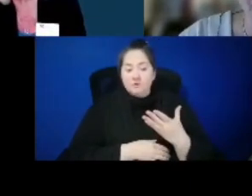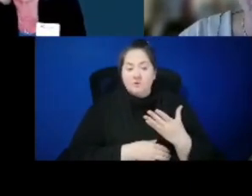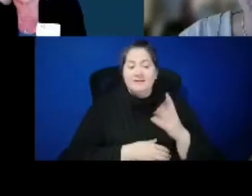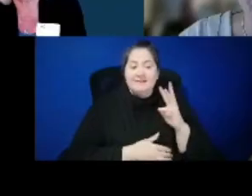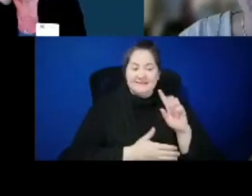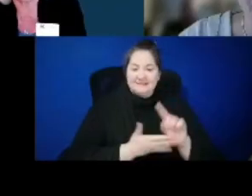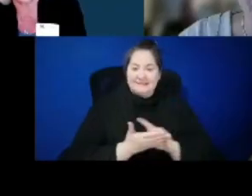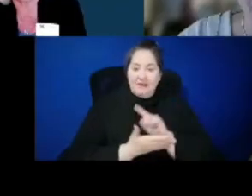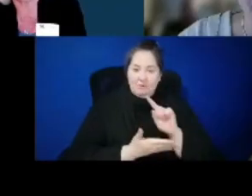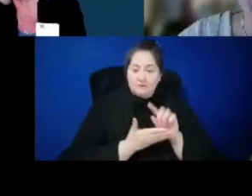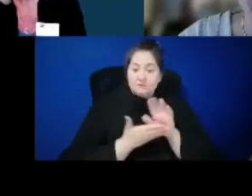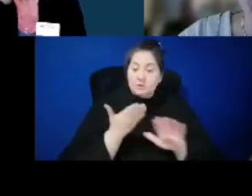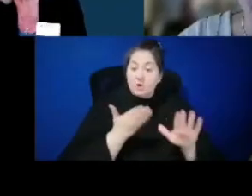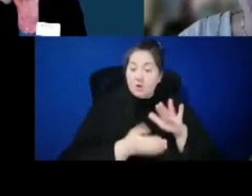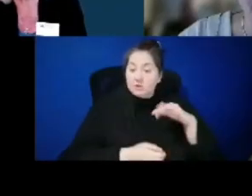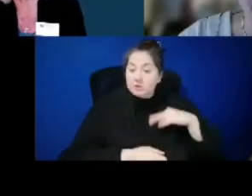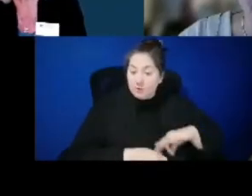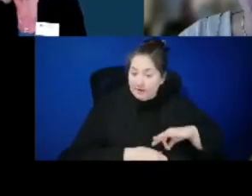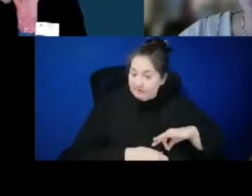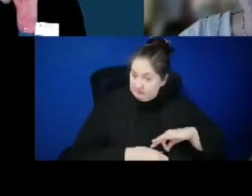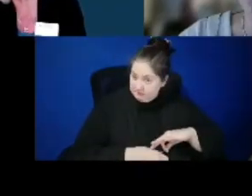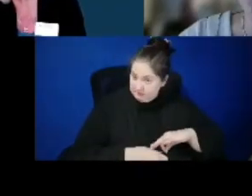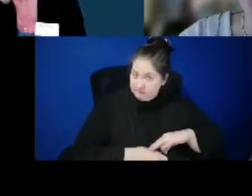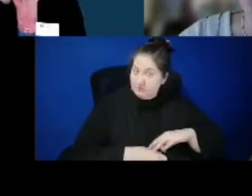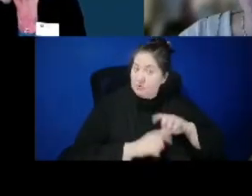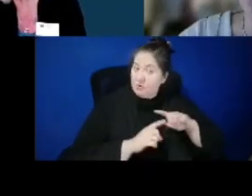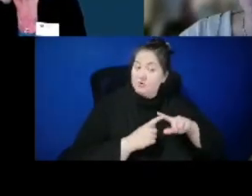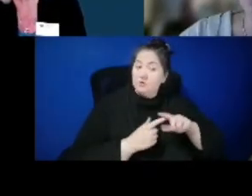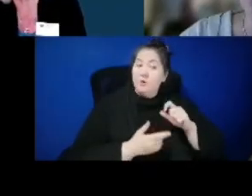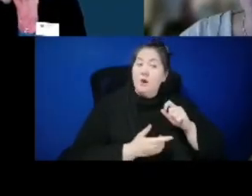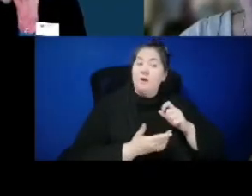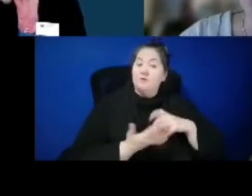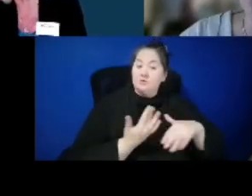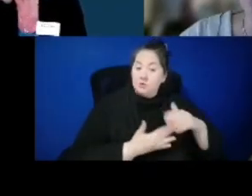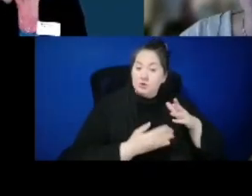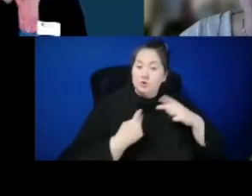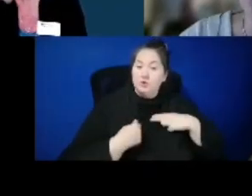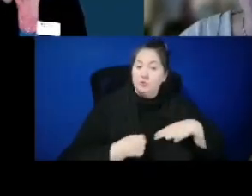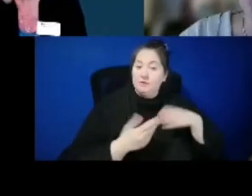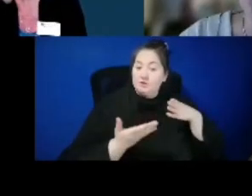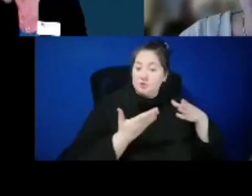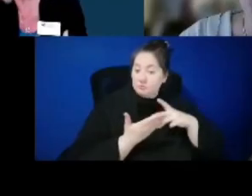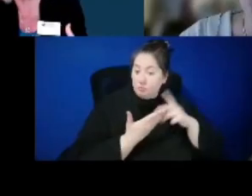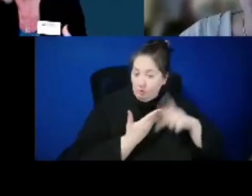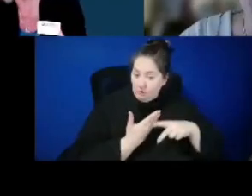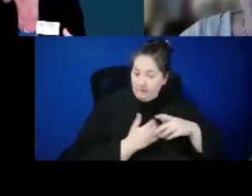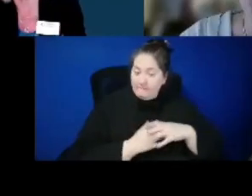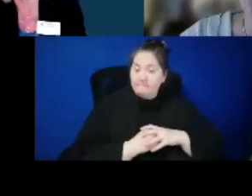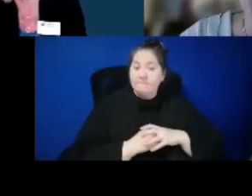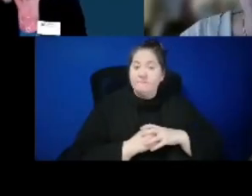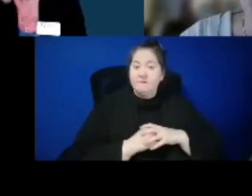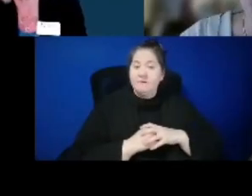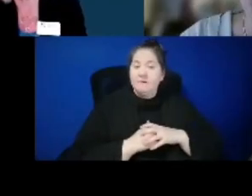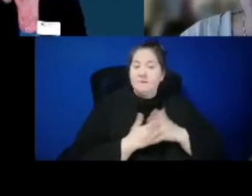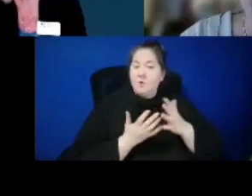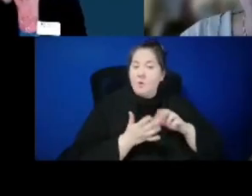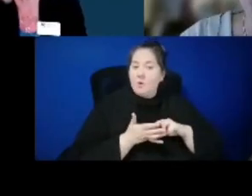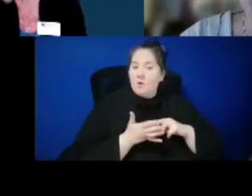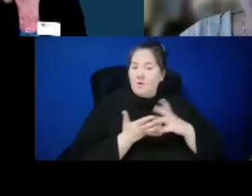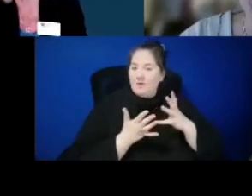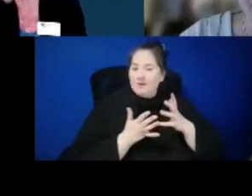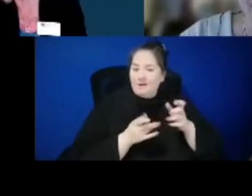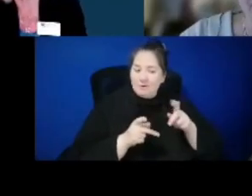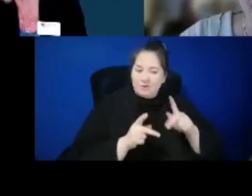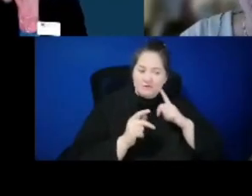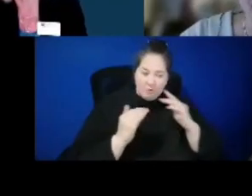6 hours of college credit to go towards our social and human services program. So that there's already that opportunity